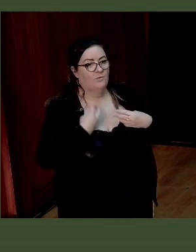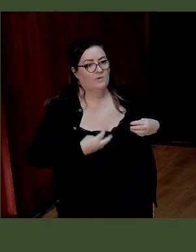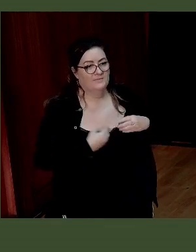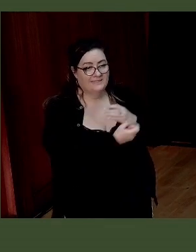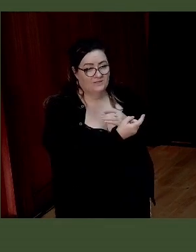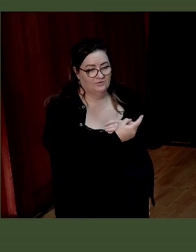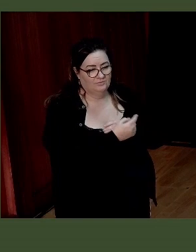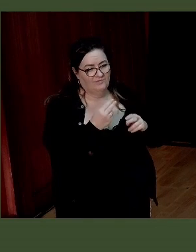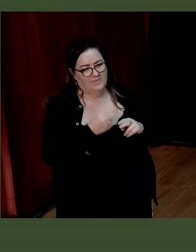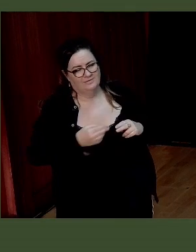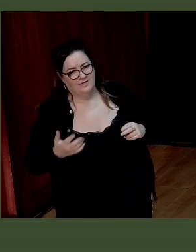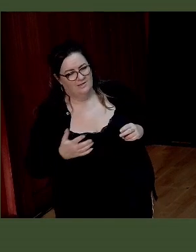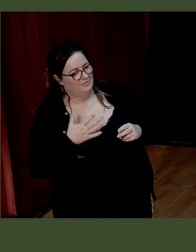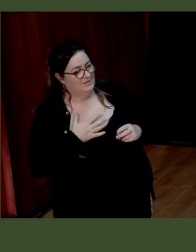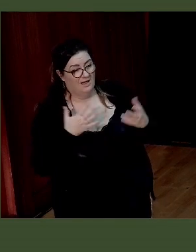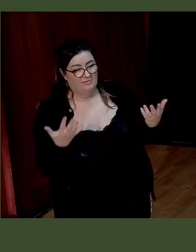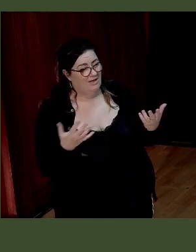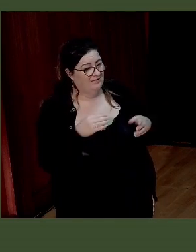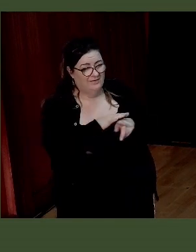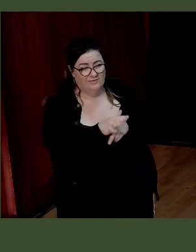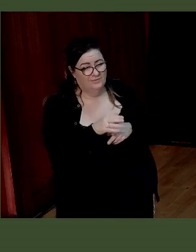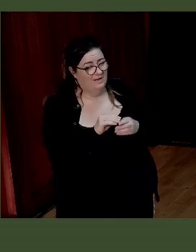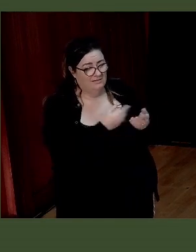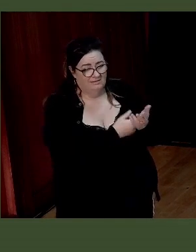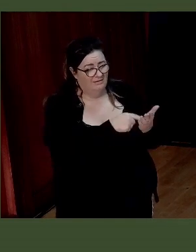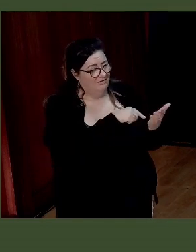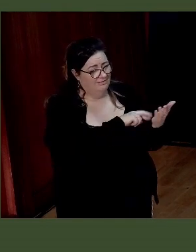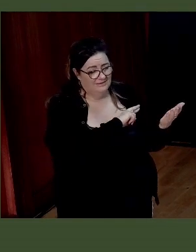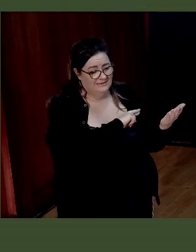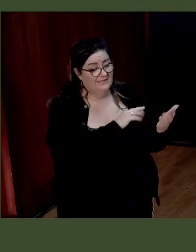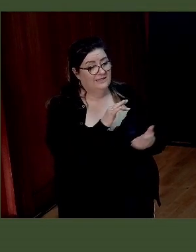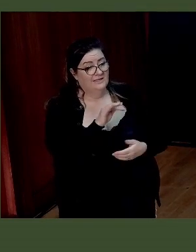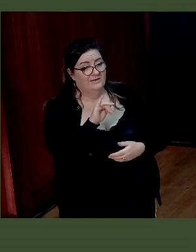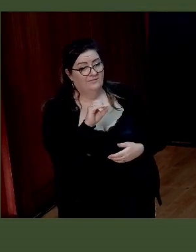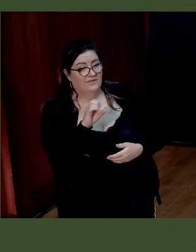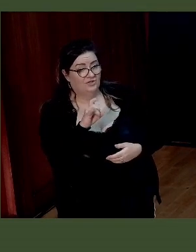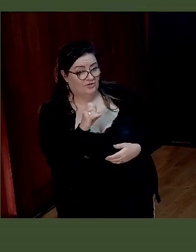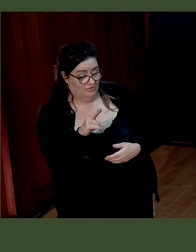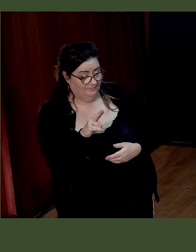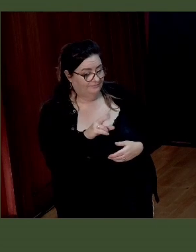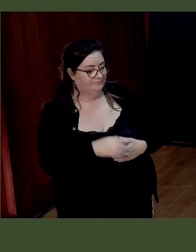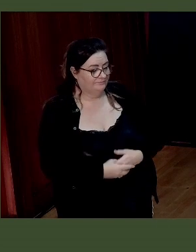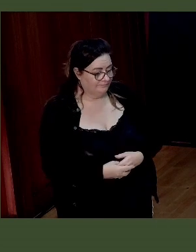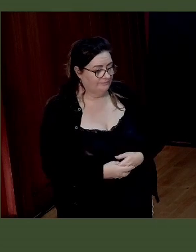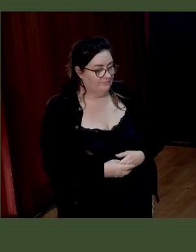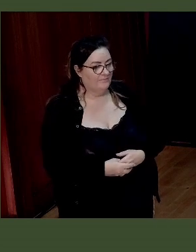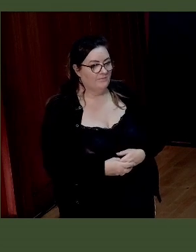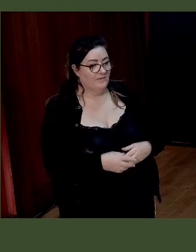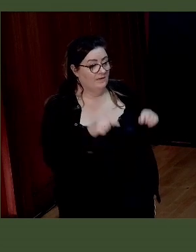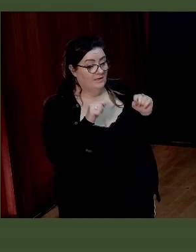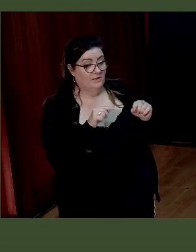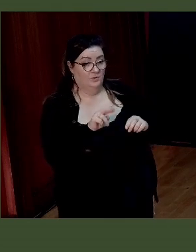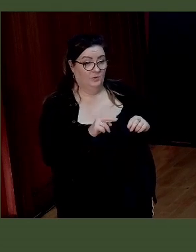and with little or no influence on legislation. According to Fisher, underpinning the construction of